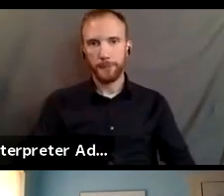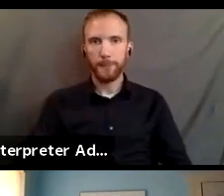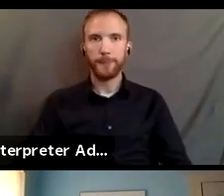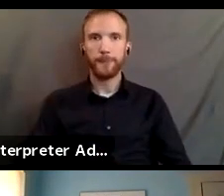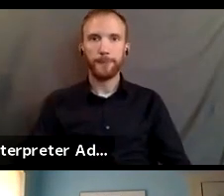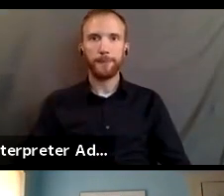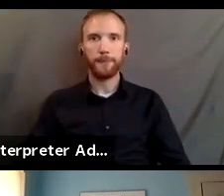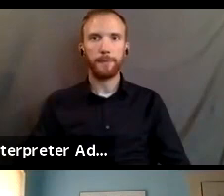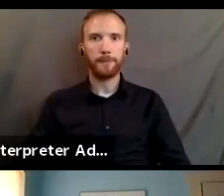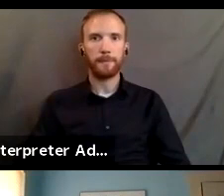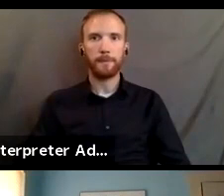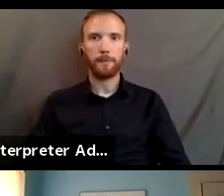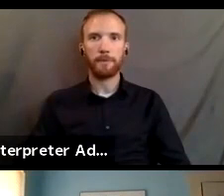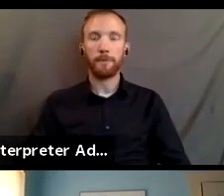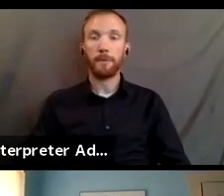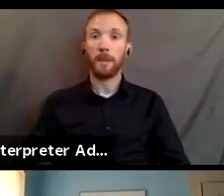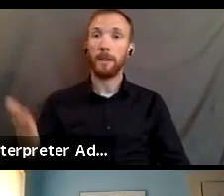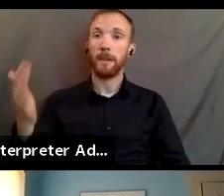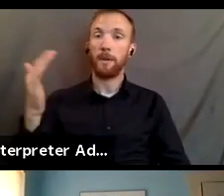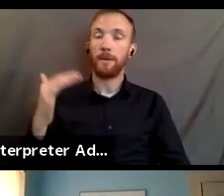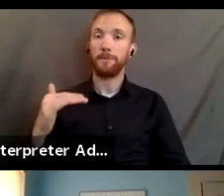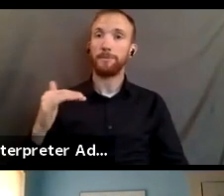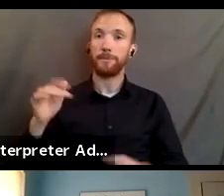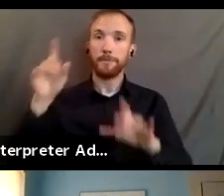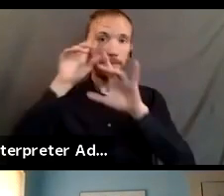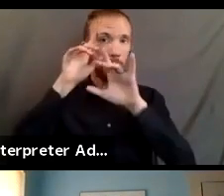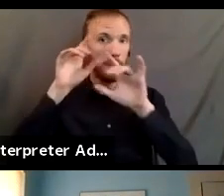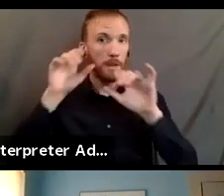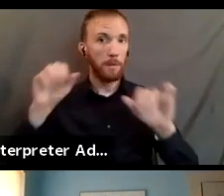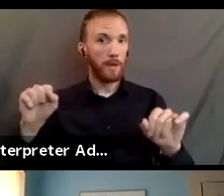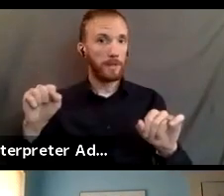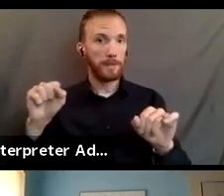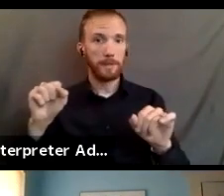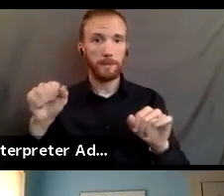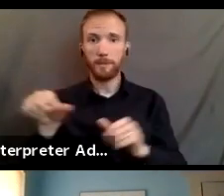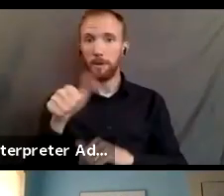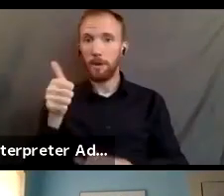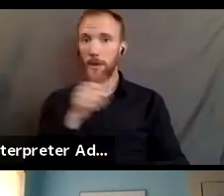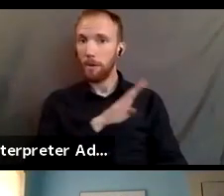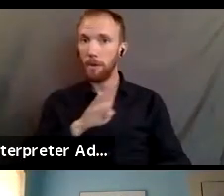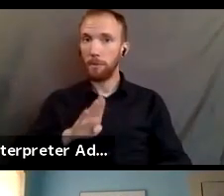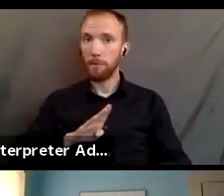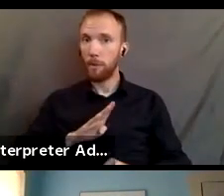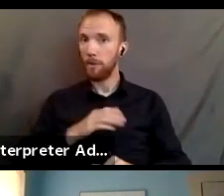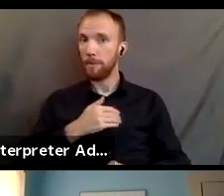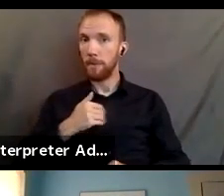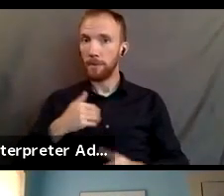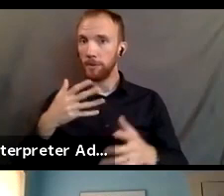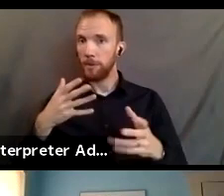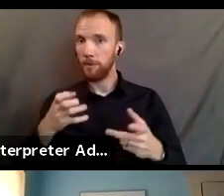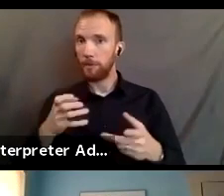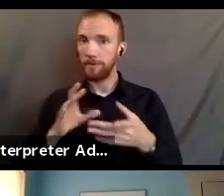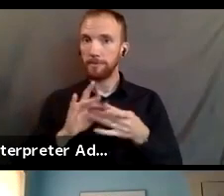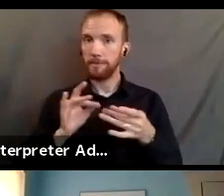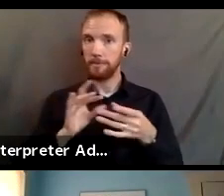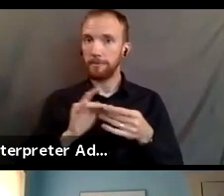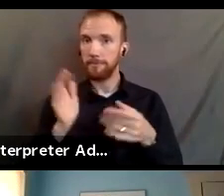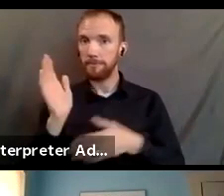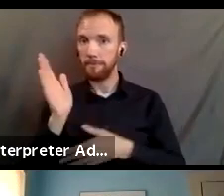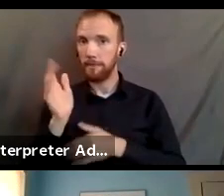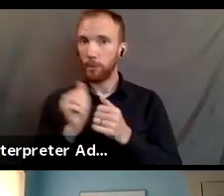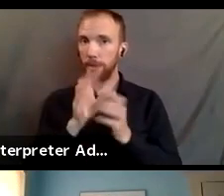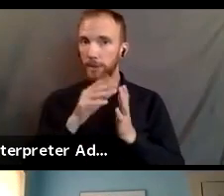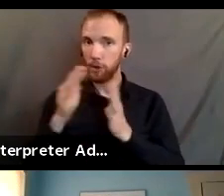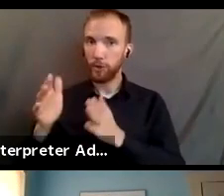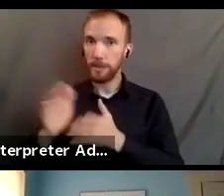president del valle um would would any board members like to address the students board members